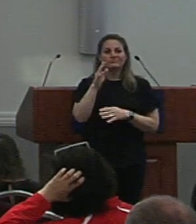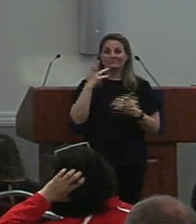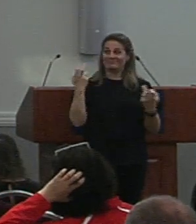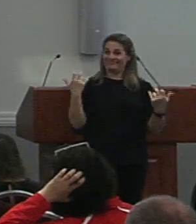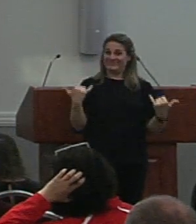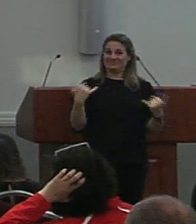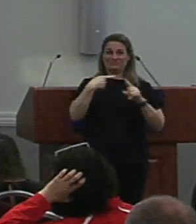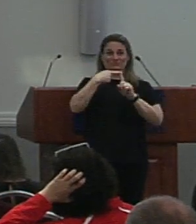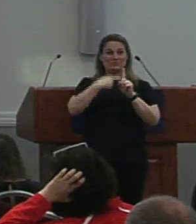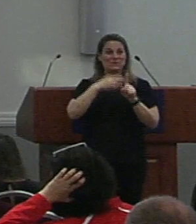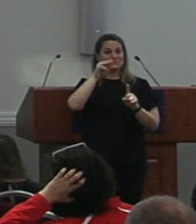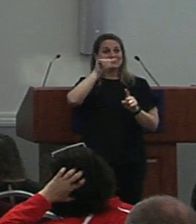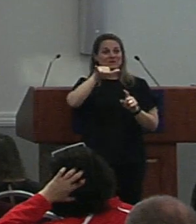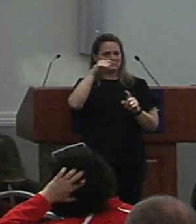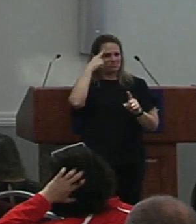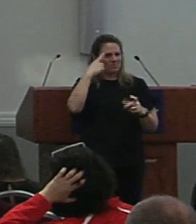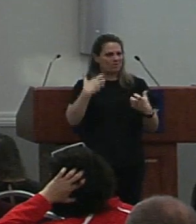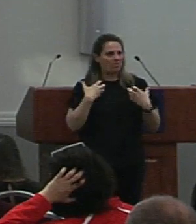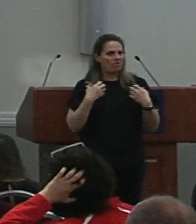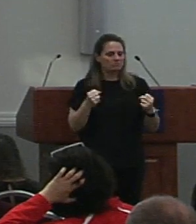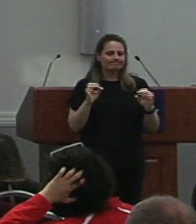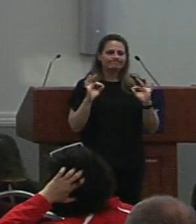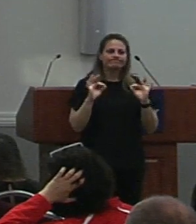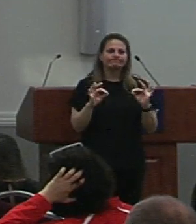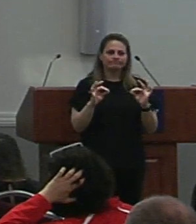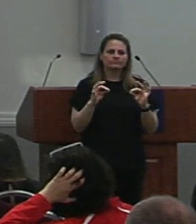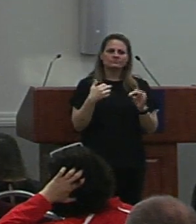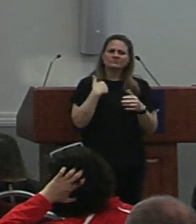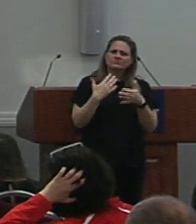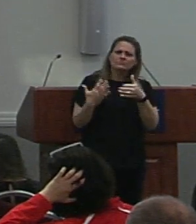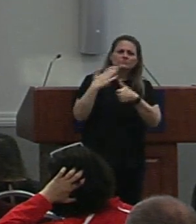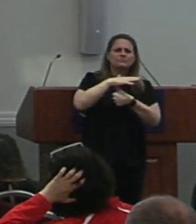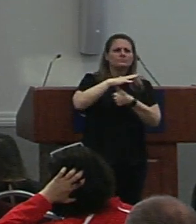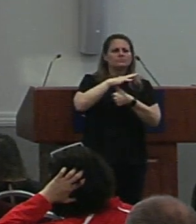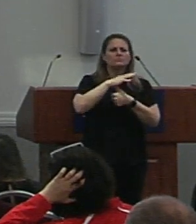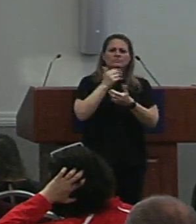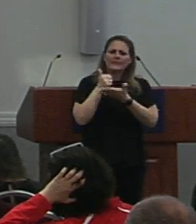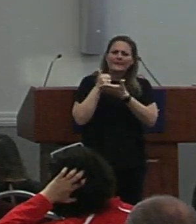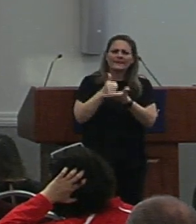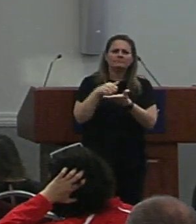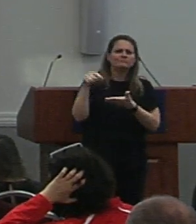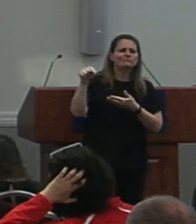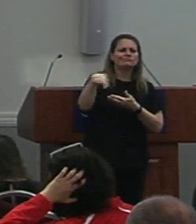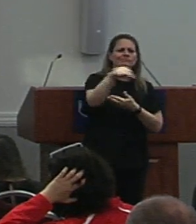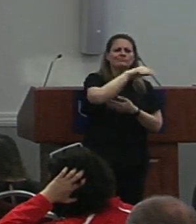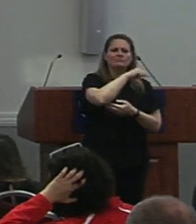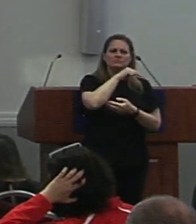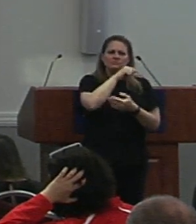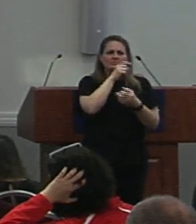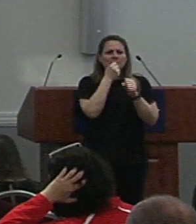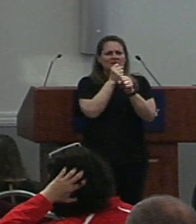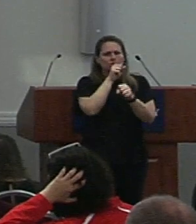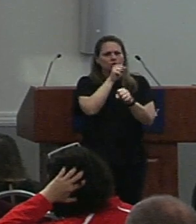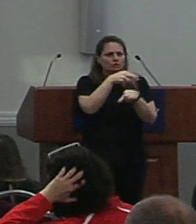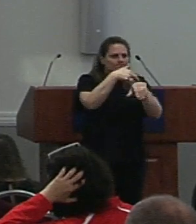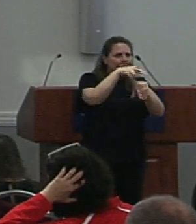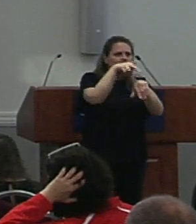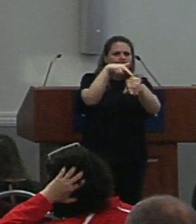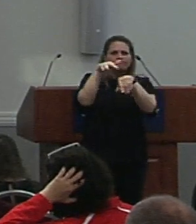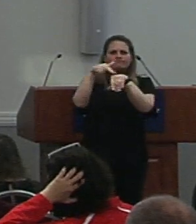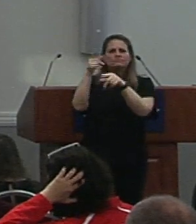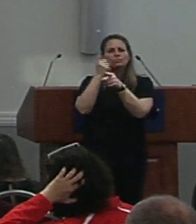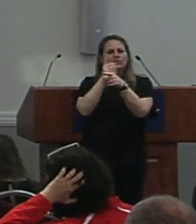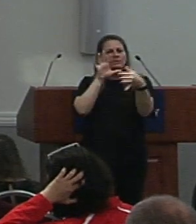Can help put you in the right direction, hopefully with education, housing, medication. And if I can't help, then I gladly